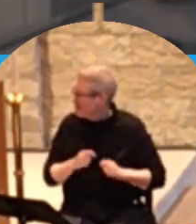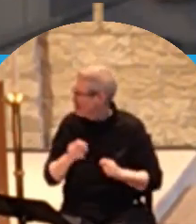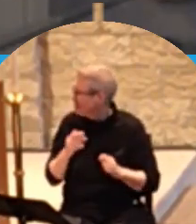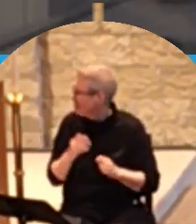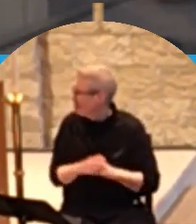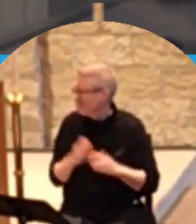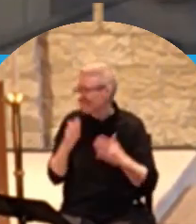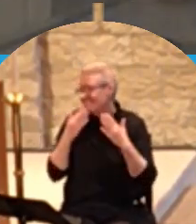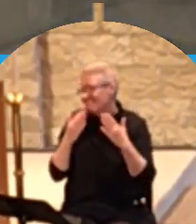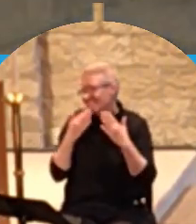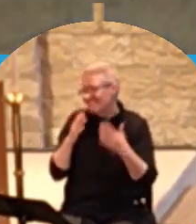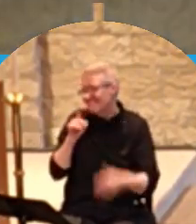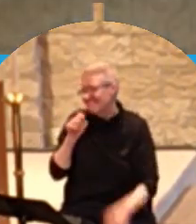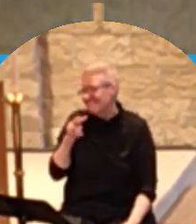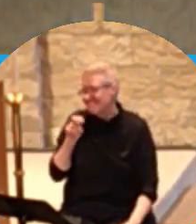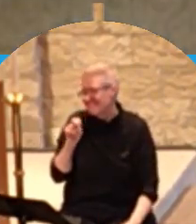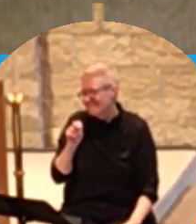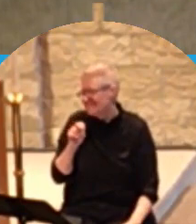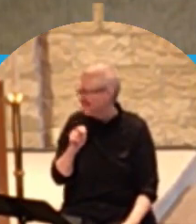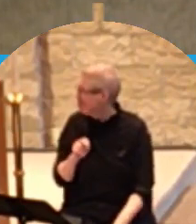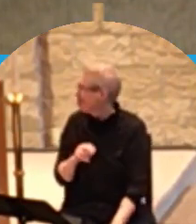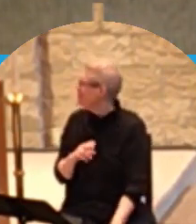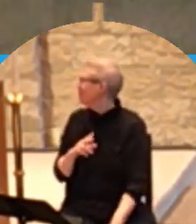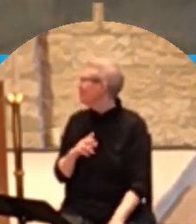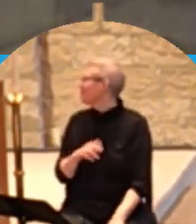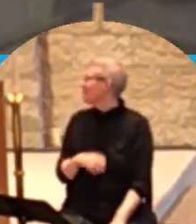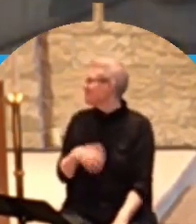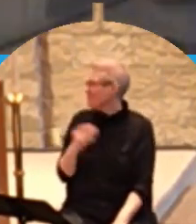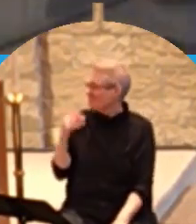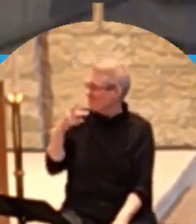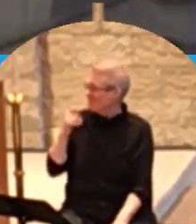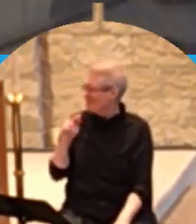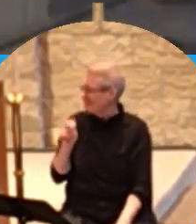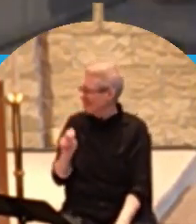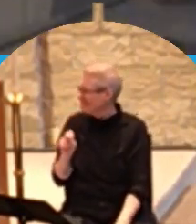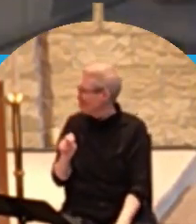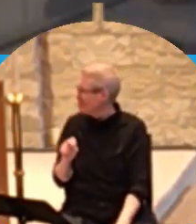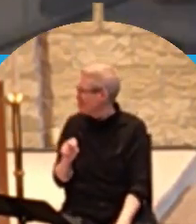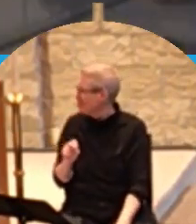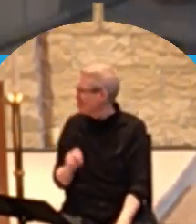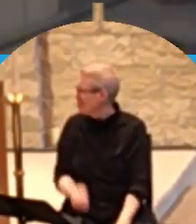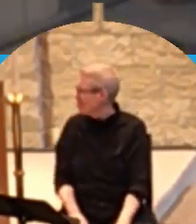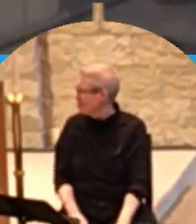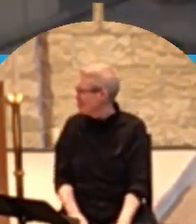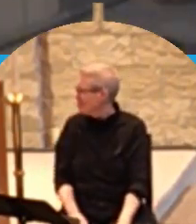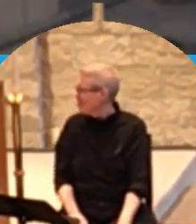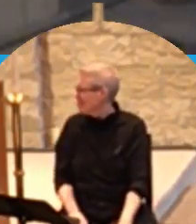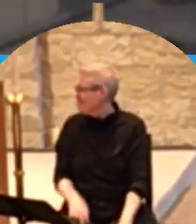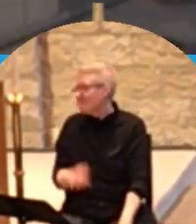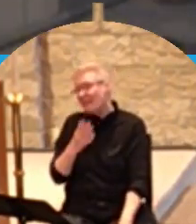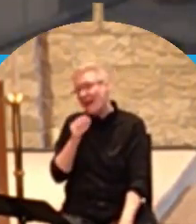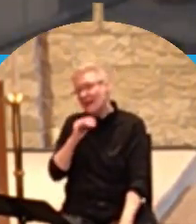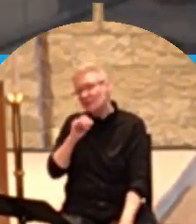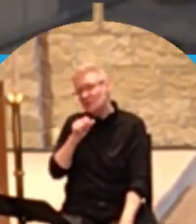Thanks, Dave Brigett, Pete Hennig, Lisa Harper, ASL Today, Todd Smith, and